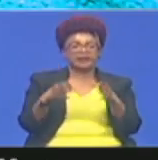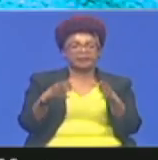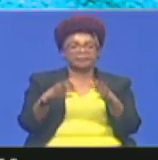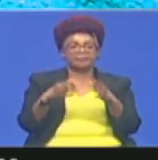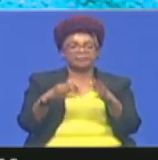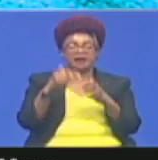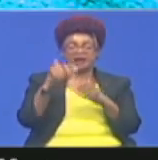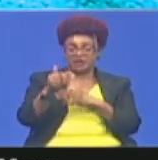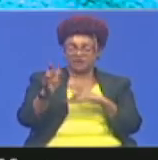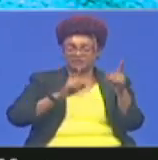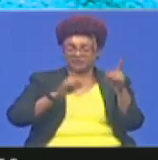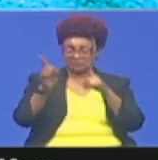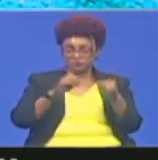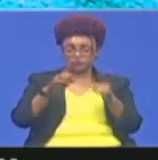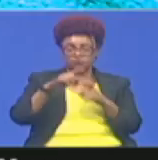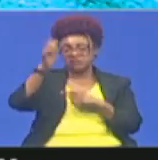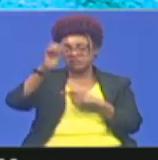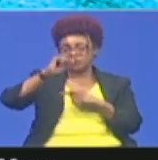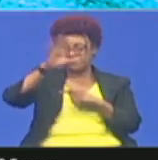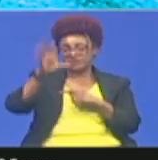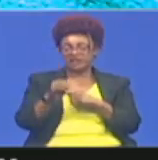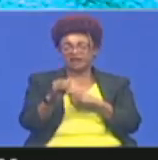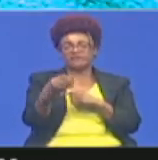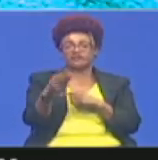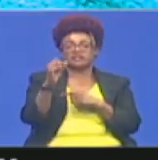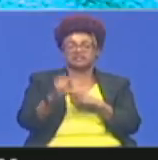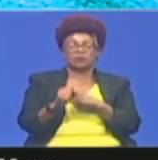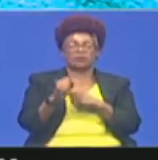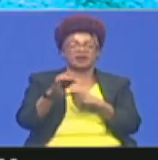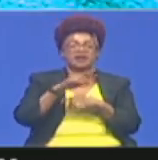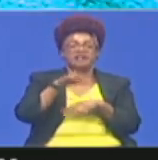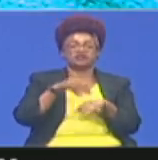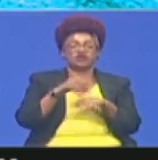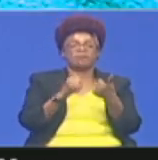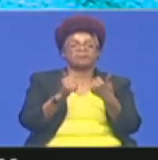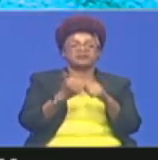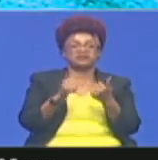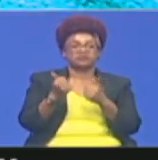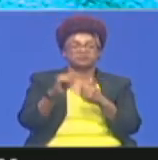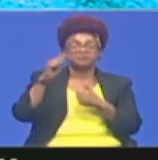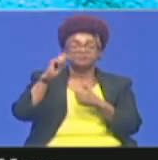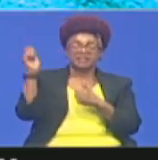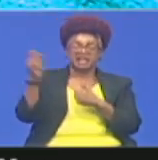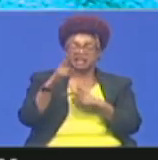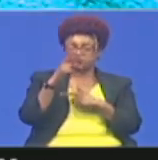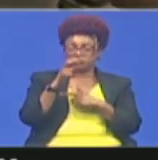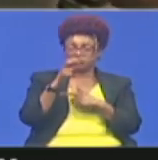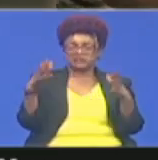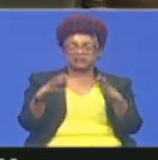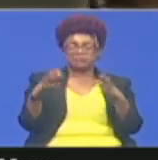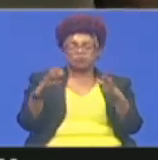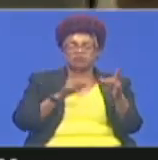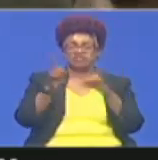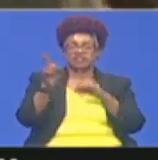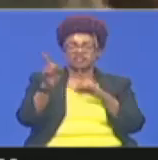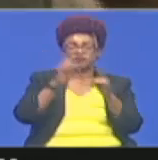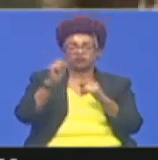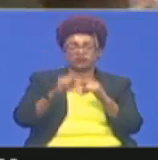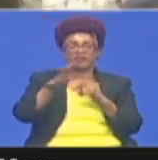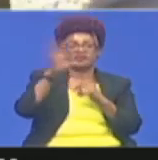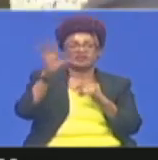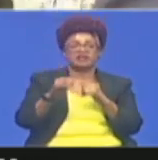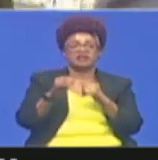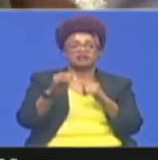of a trip to Cape Town, South Africa for the Southern Nationals competition. The Kenyan shooting team will travel to South Africa on